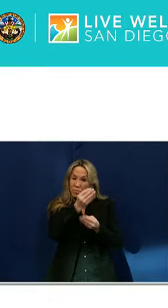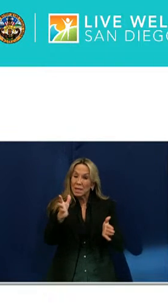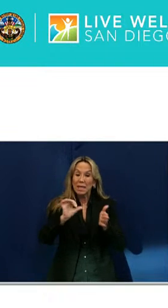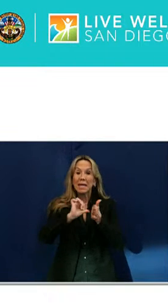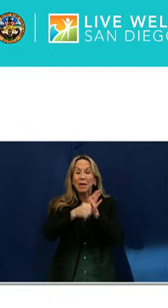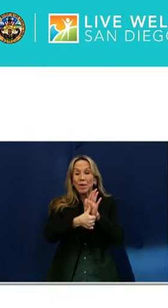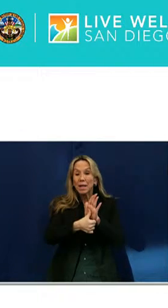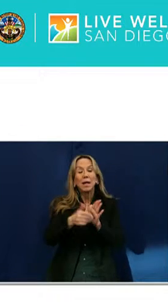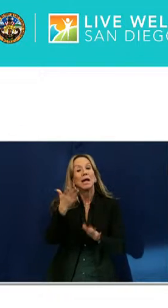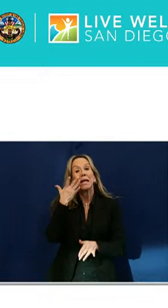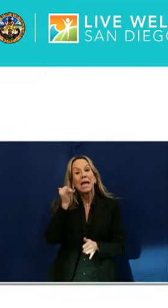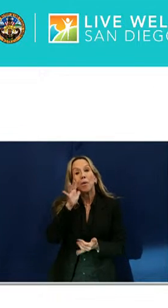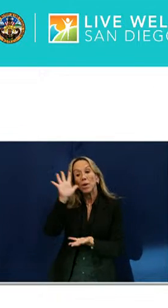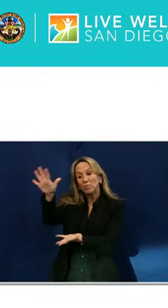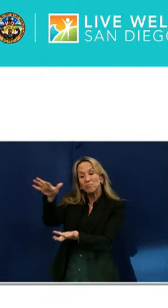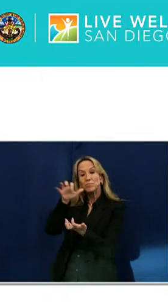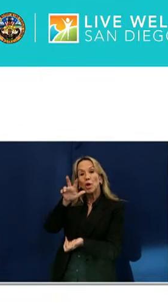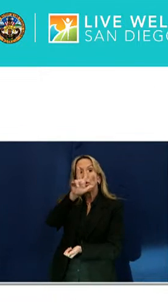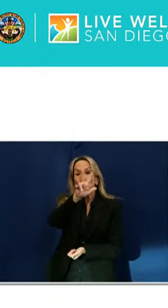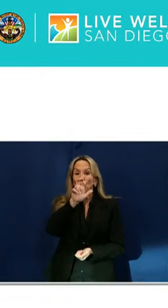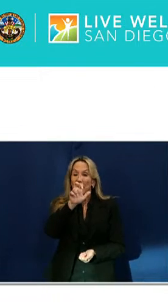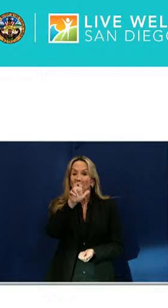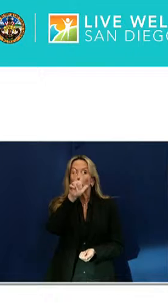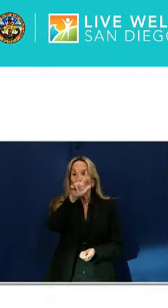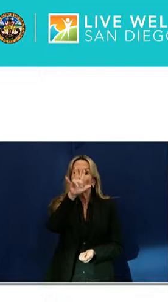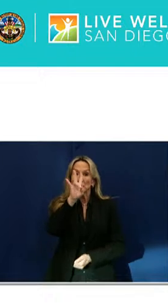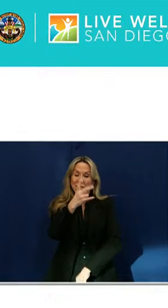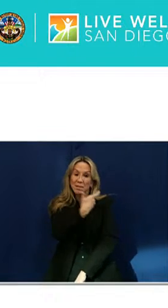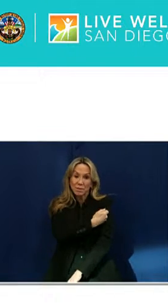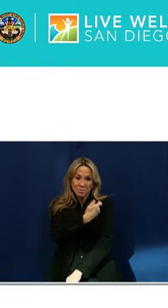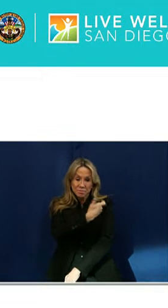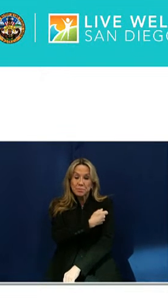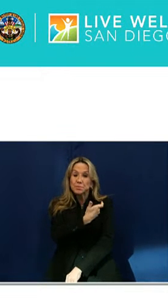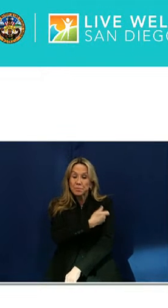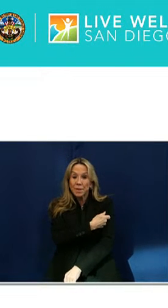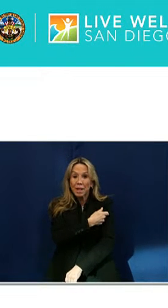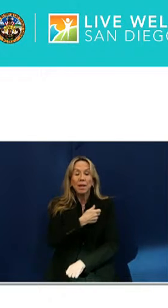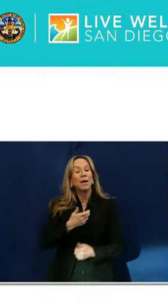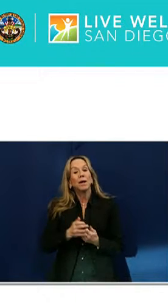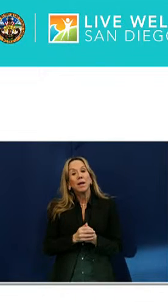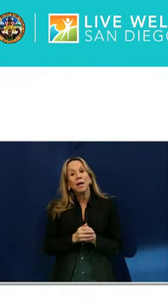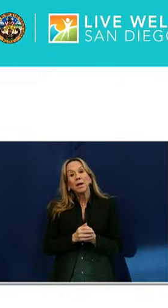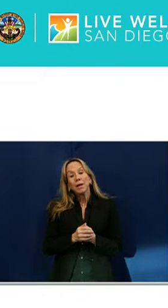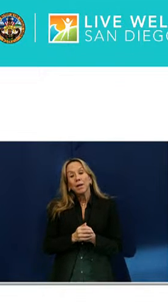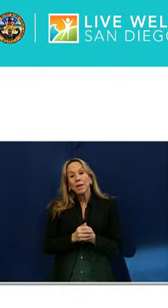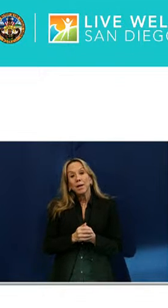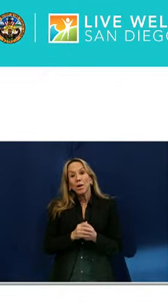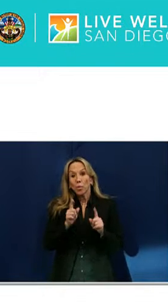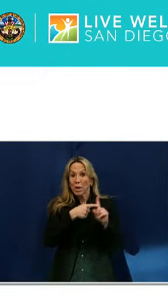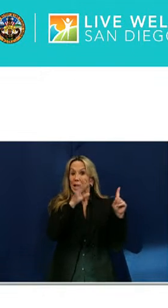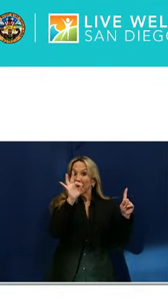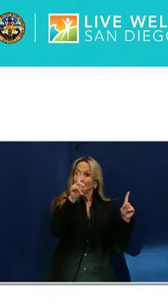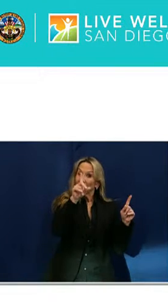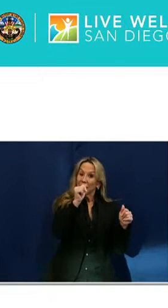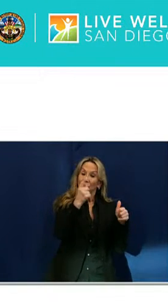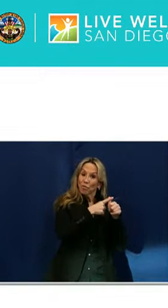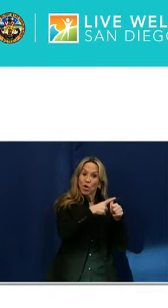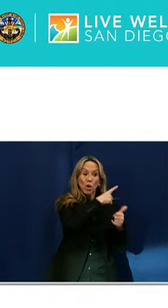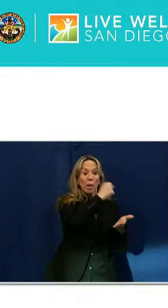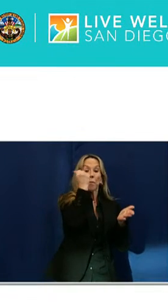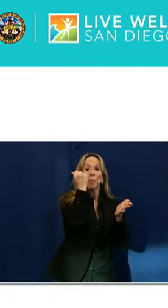getting 337 doses of the vaccine after the FDA has